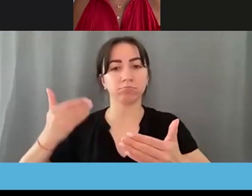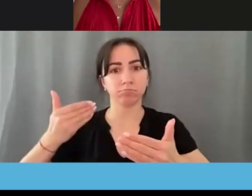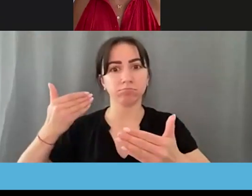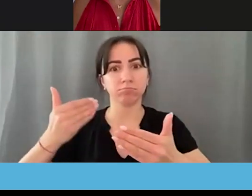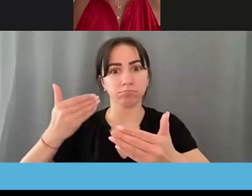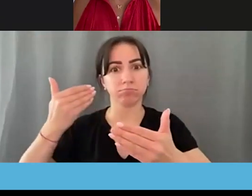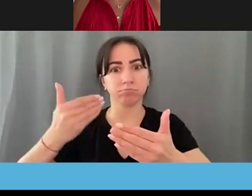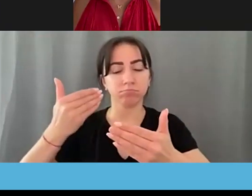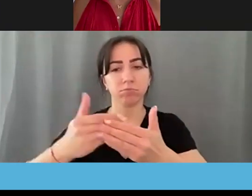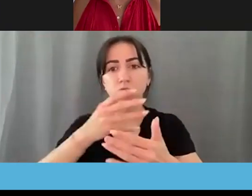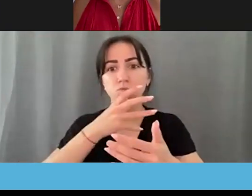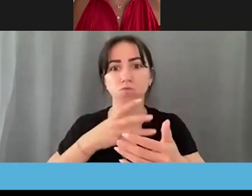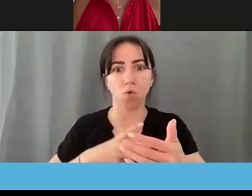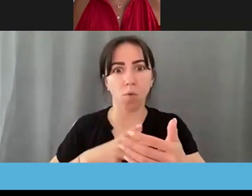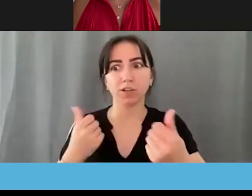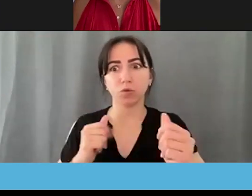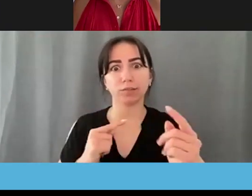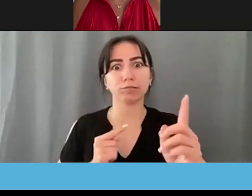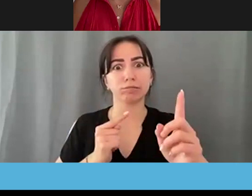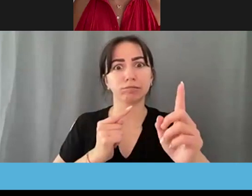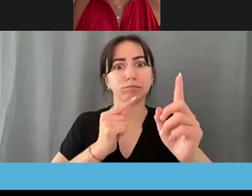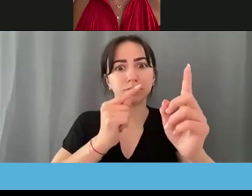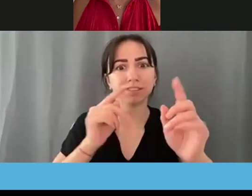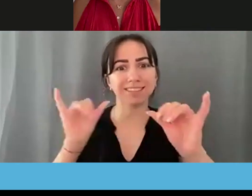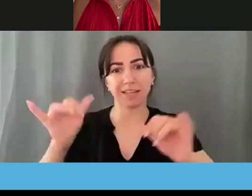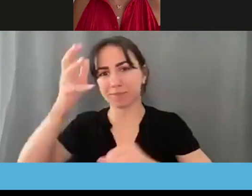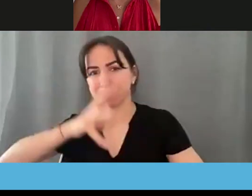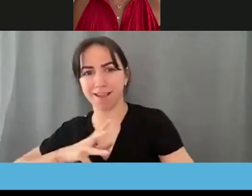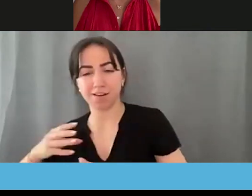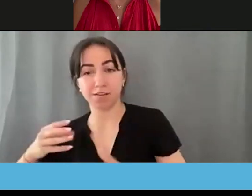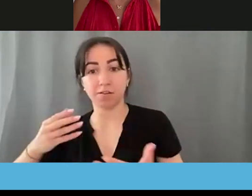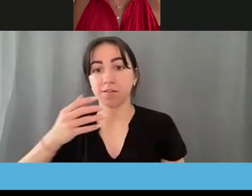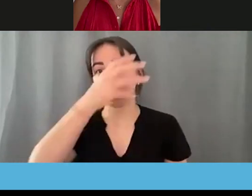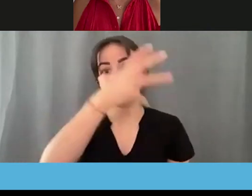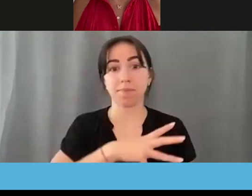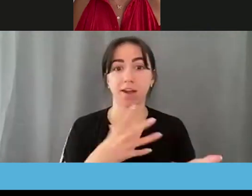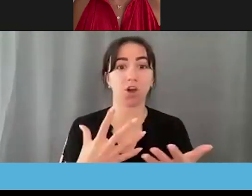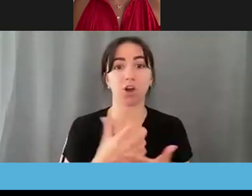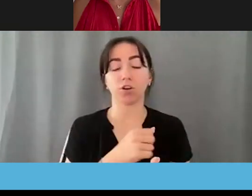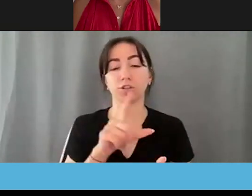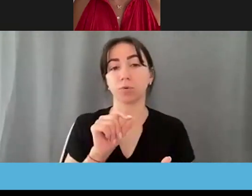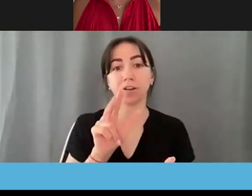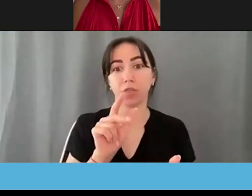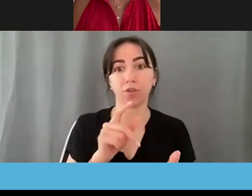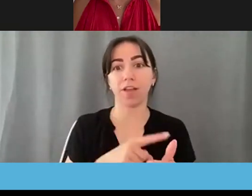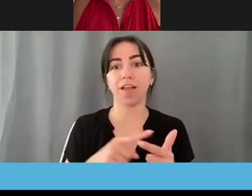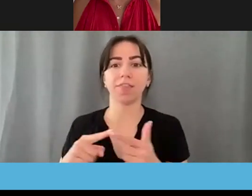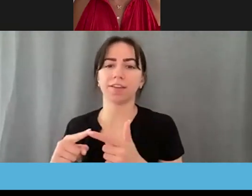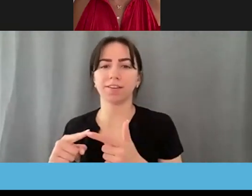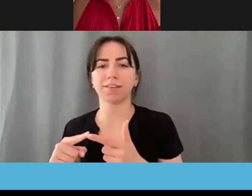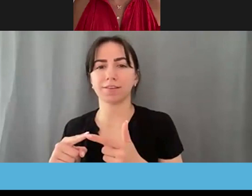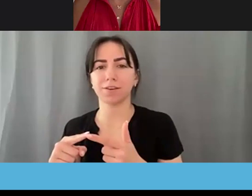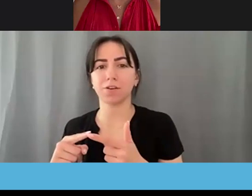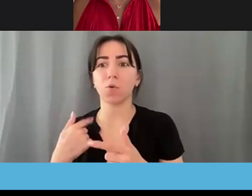to the wages that someone made the year prior. So a man makes a wage during the year 2023, and then we have to work till